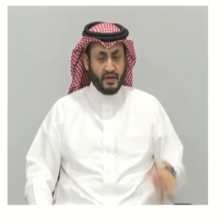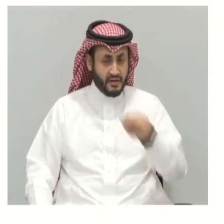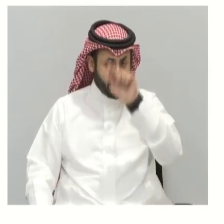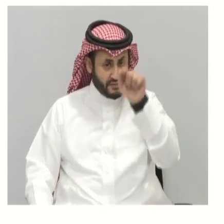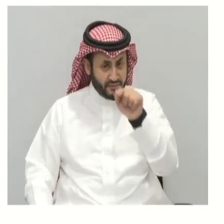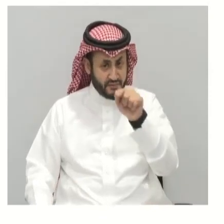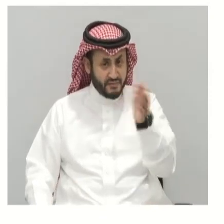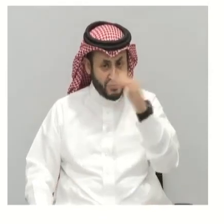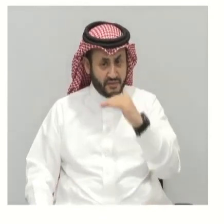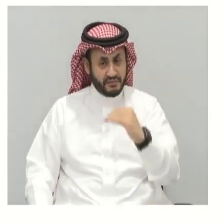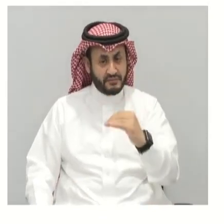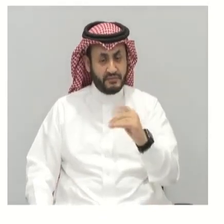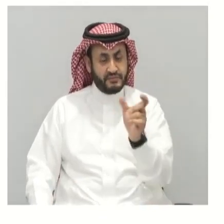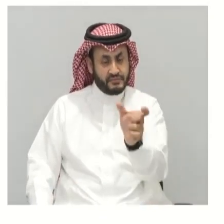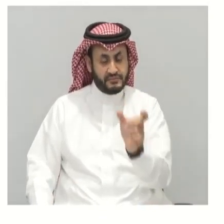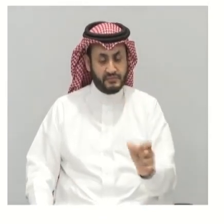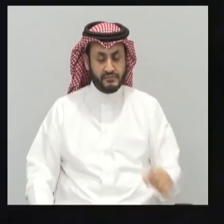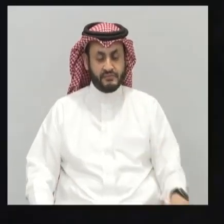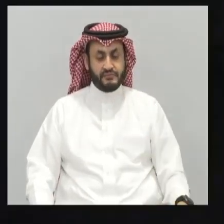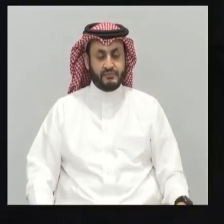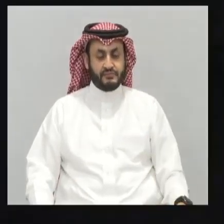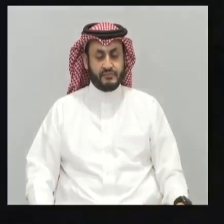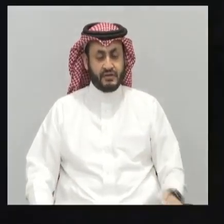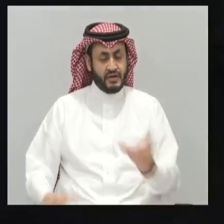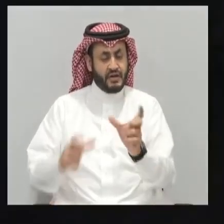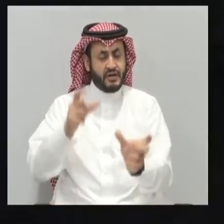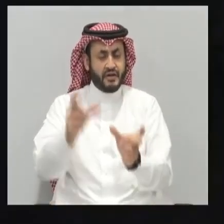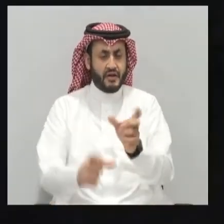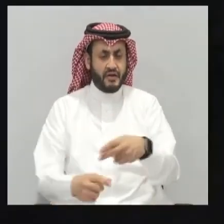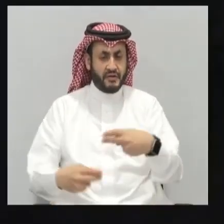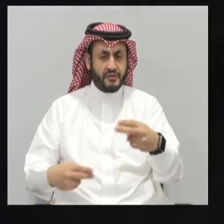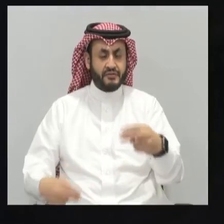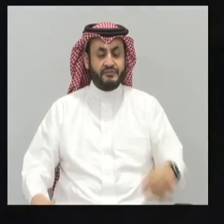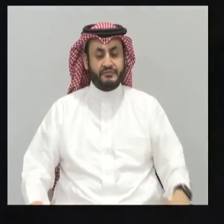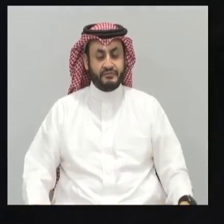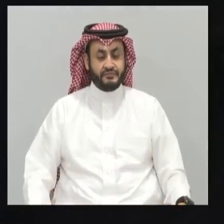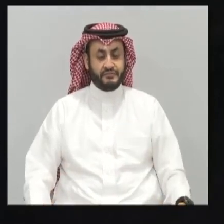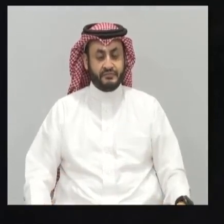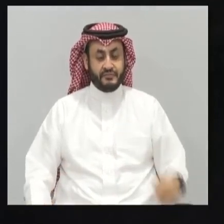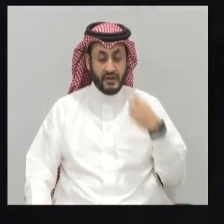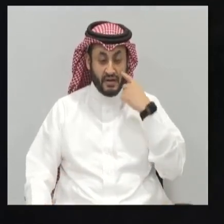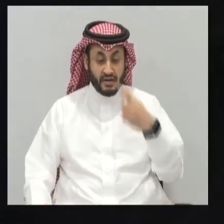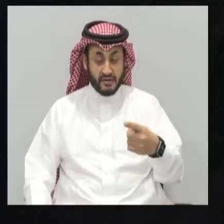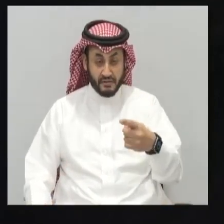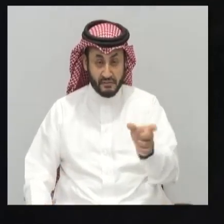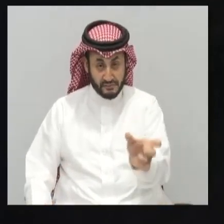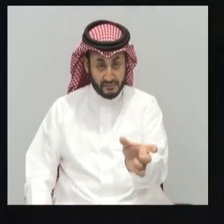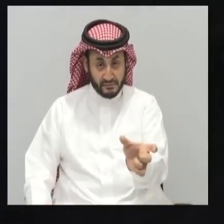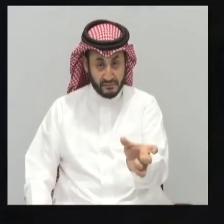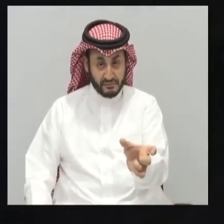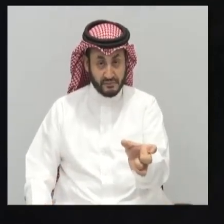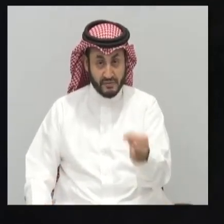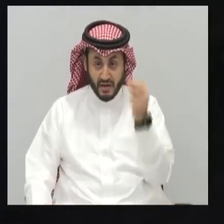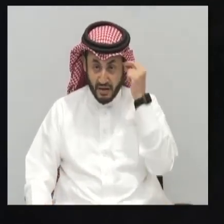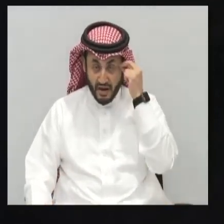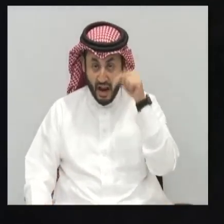question and an answer here that is suitable for the picture and the keyword we have here. Play basketball. Look